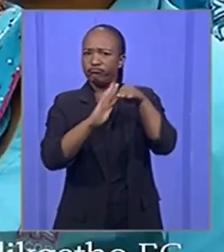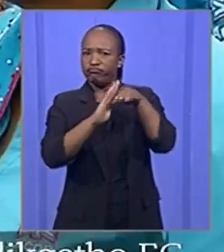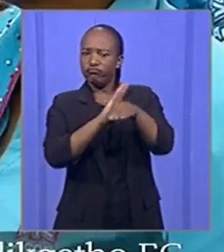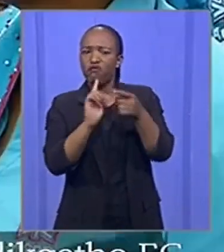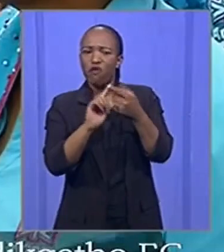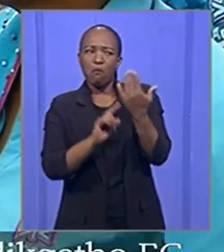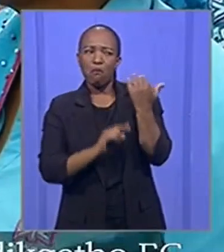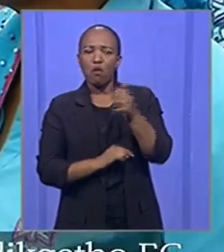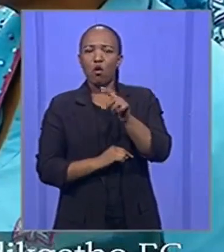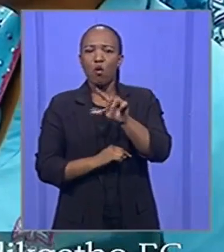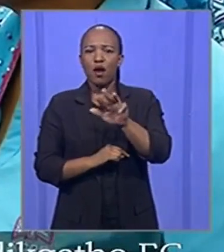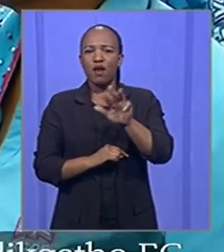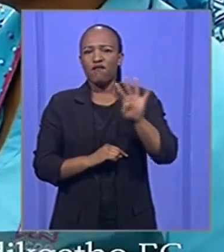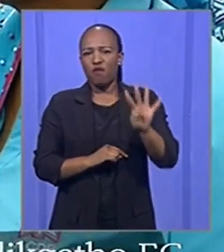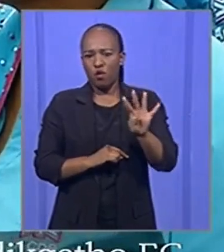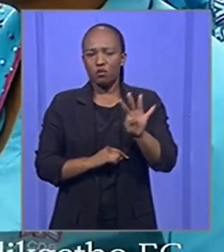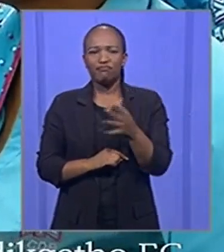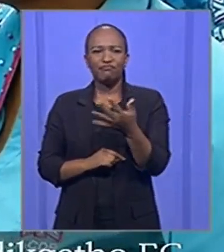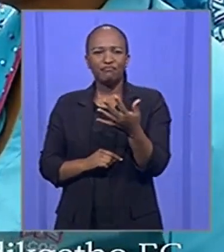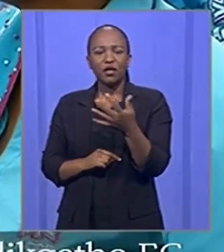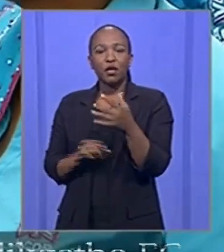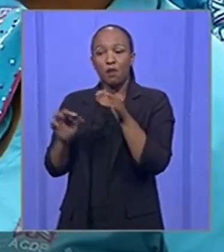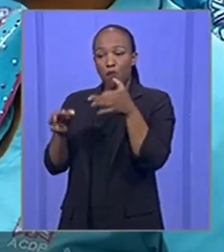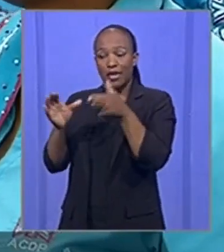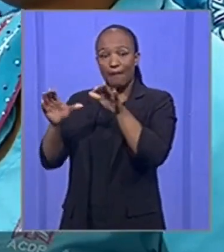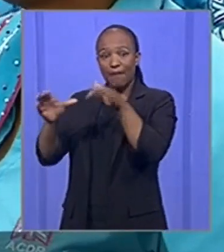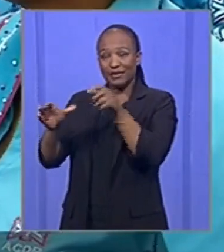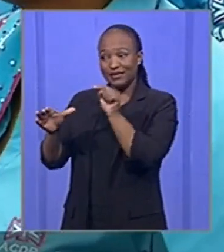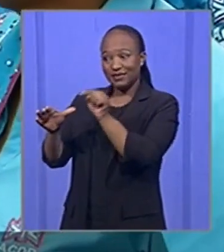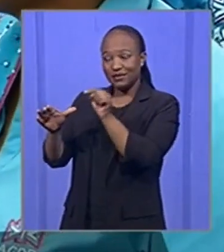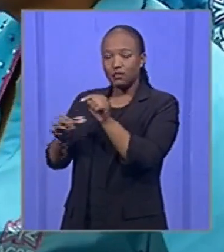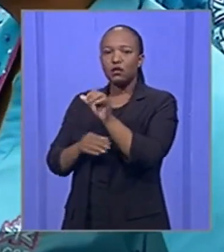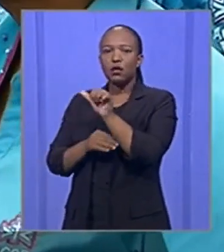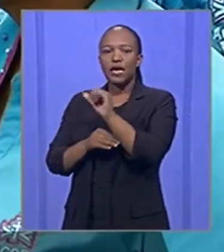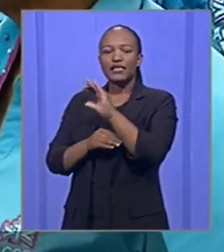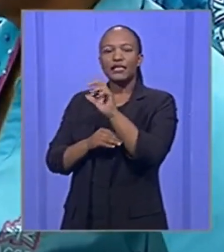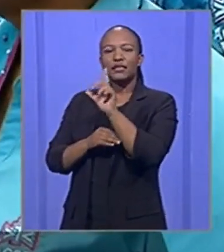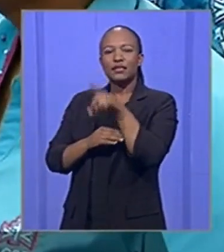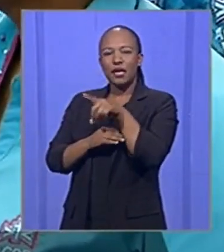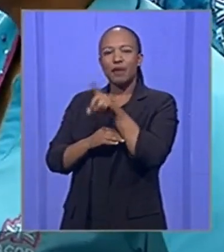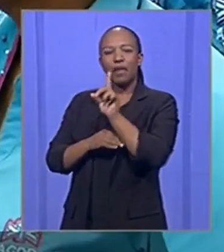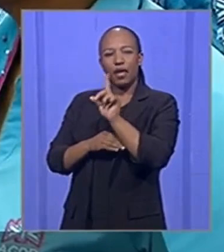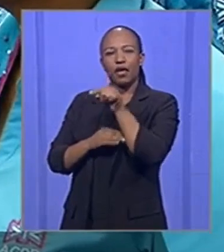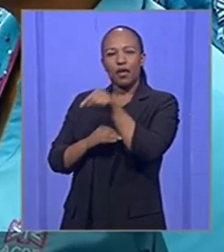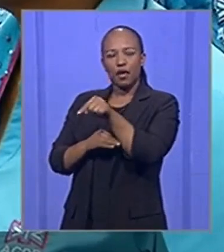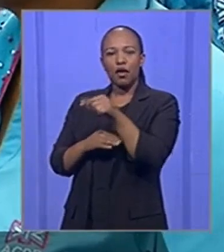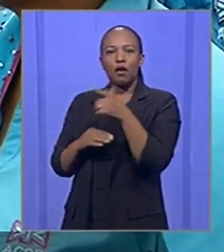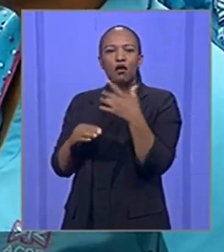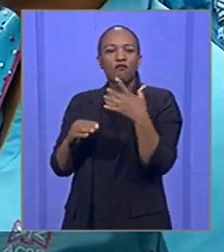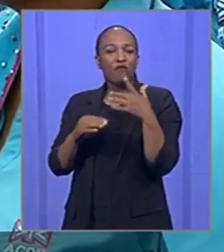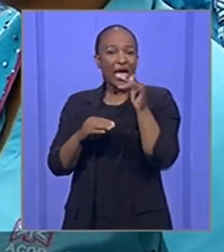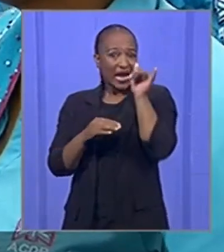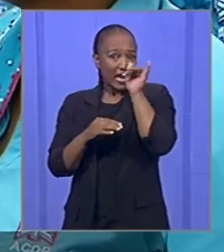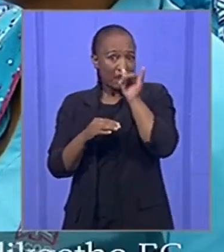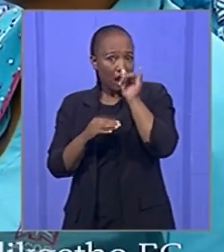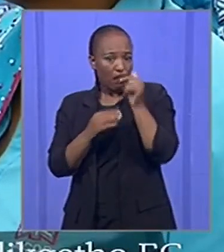When you have a political party such as the ACDP that has a very strong arm to use against